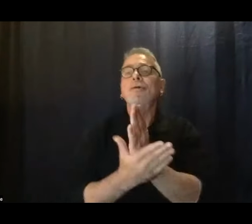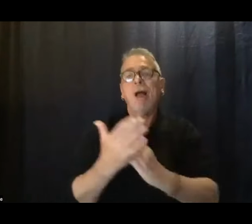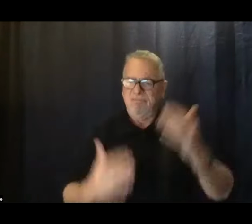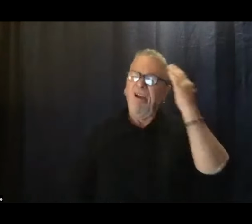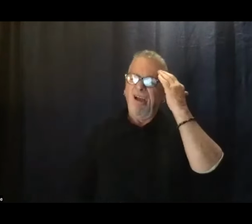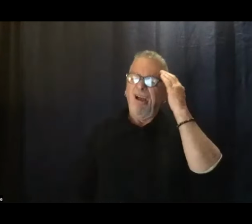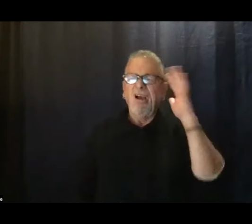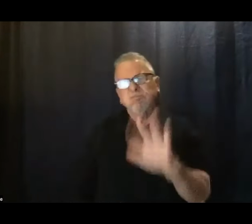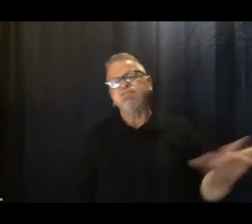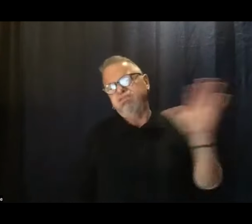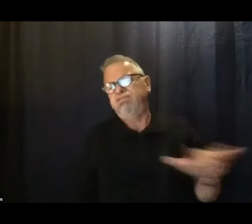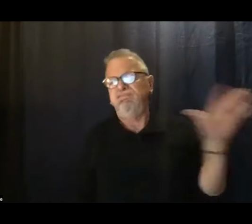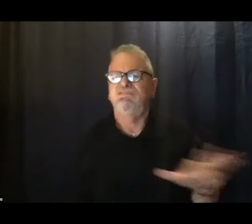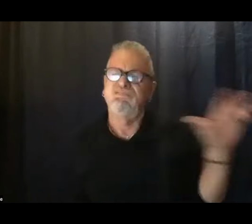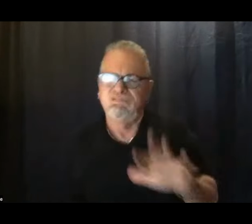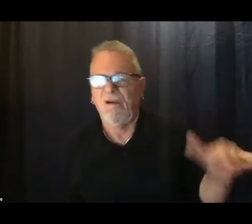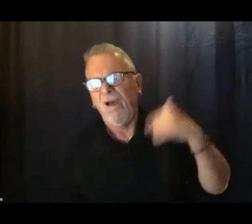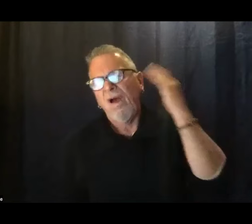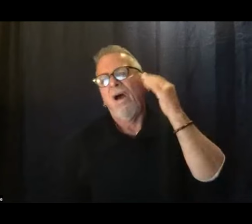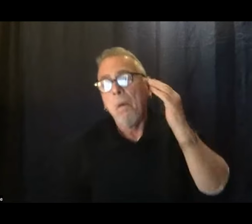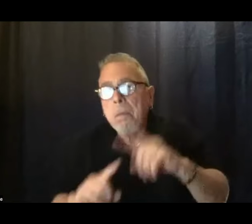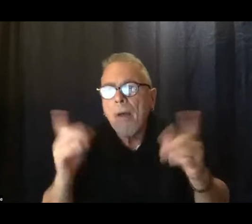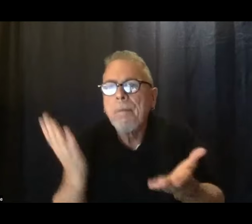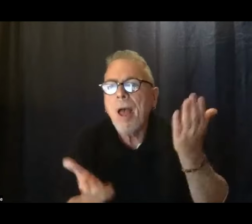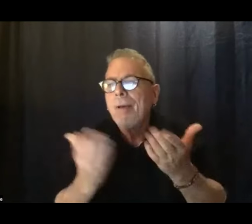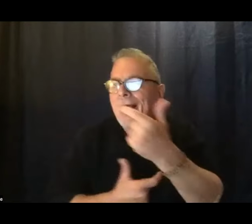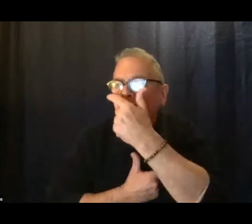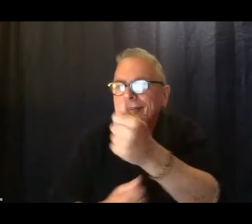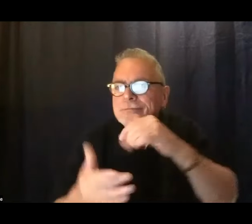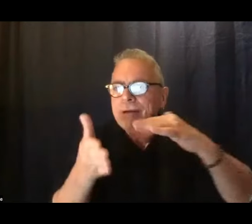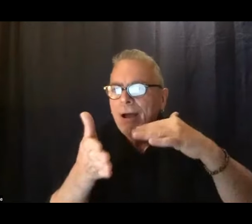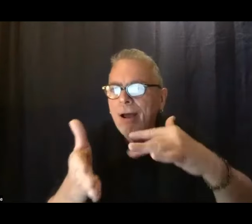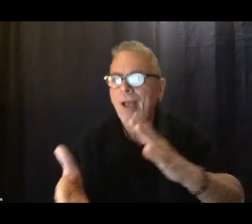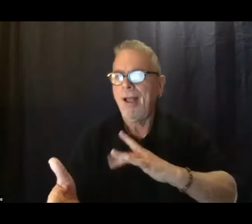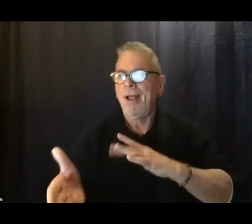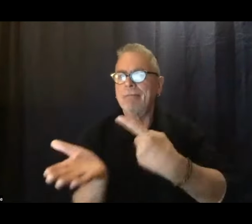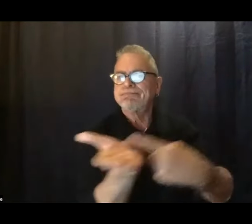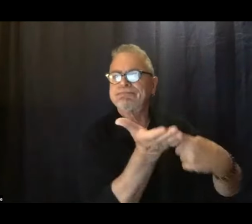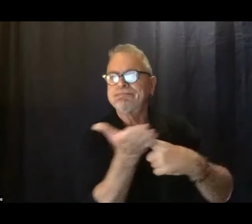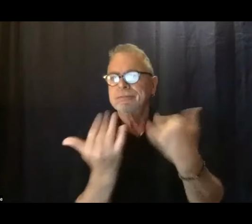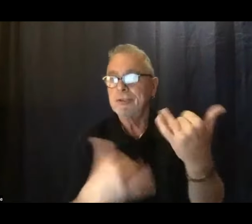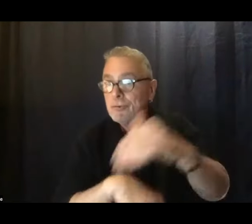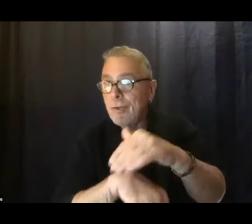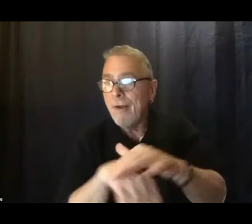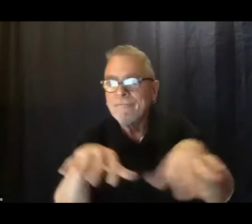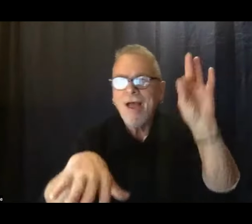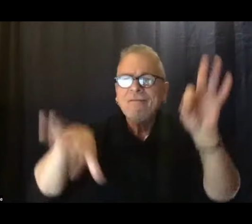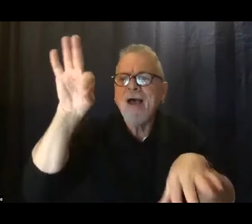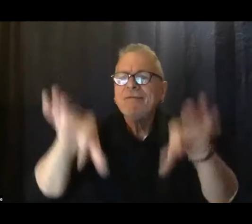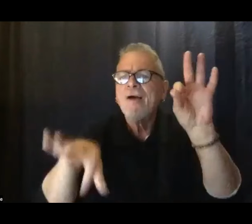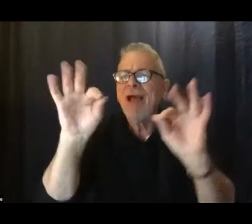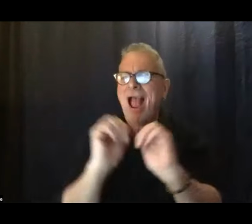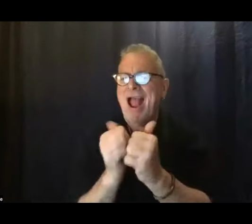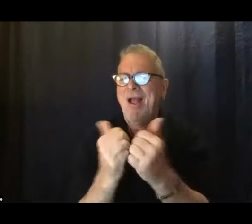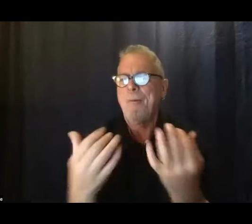be involved more heavily and proficient. We will be going into some of the history, etc. But there might be some interesting